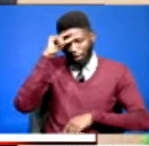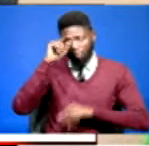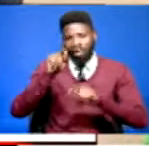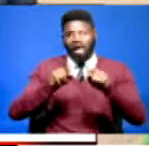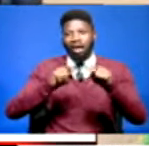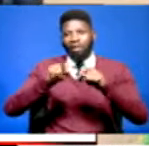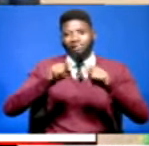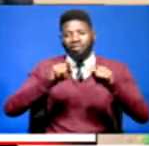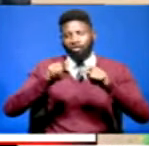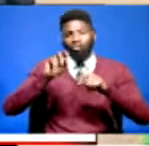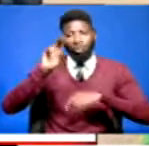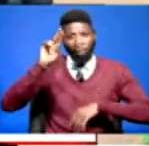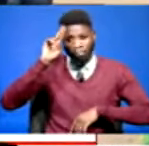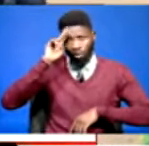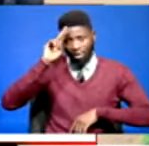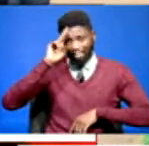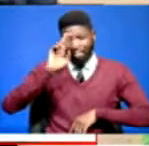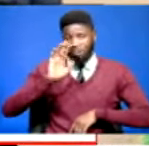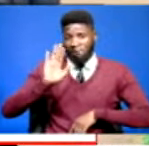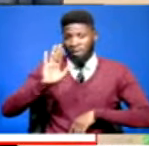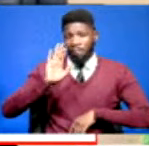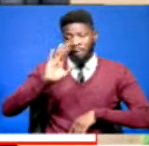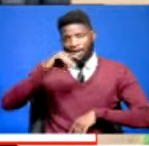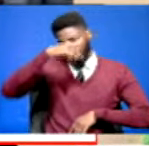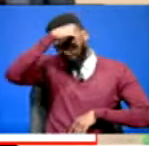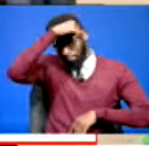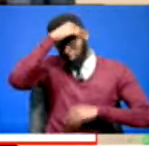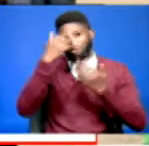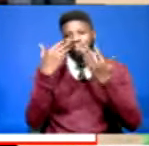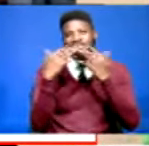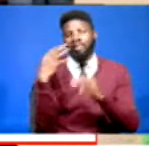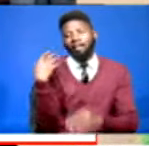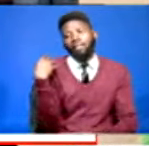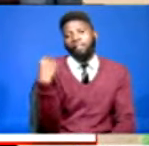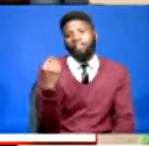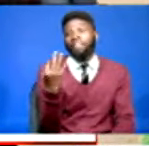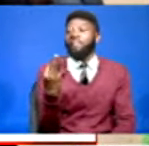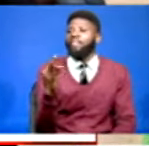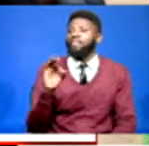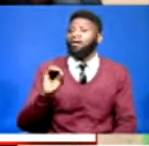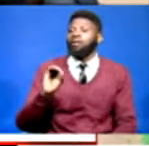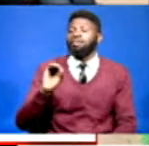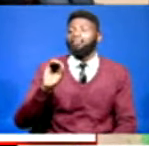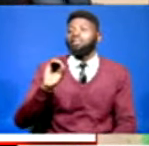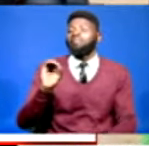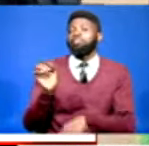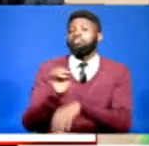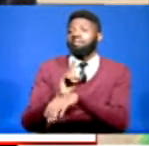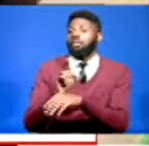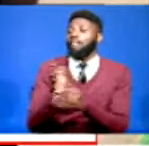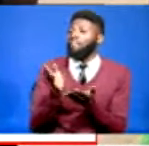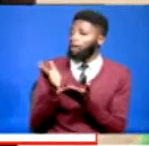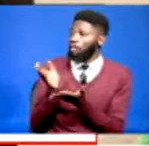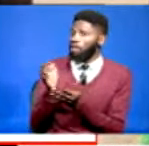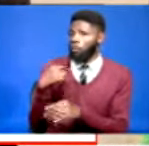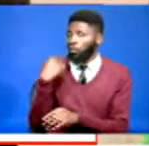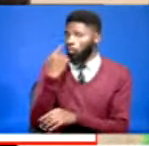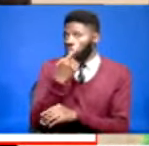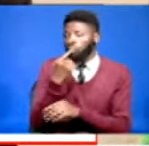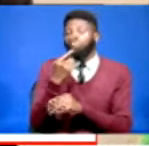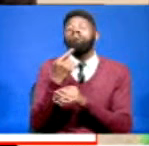to a close like 30 minutes ago. It is an exercise that was presided over by the Interior Cabinet